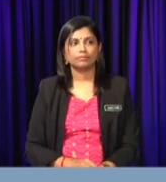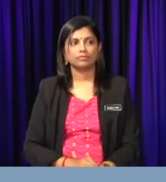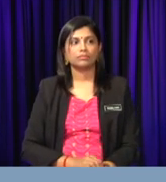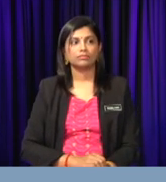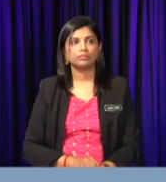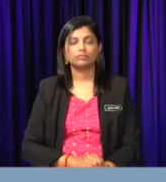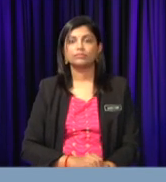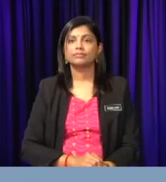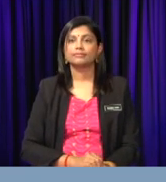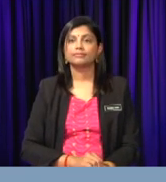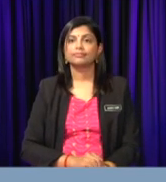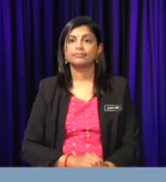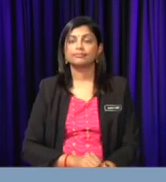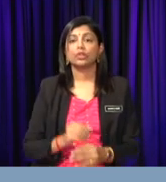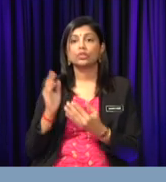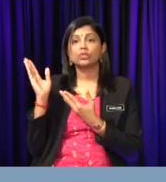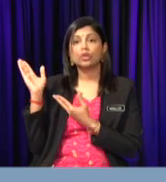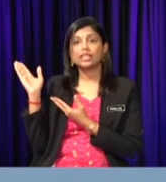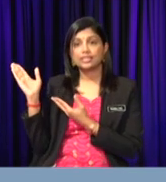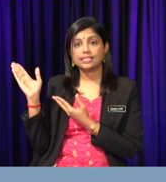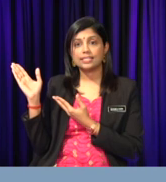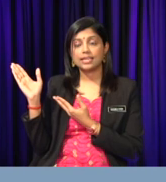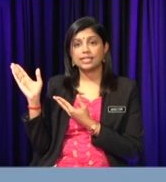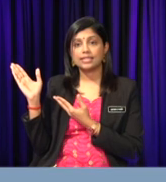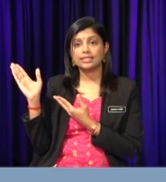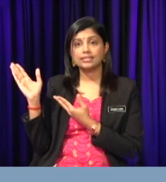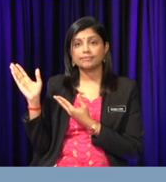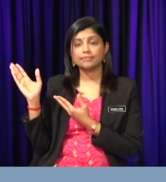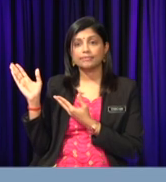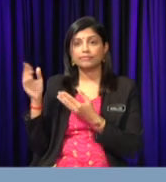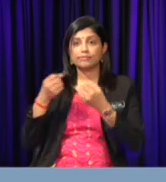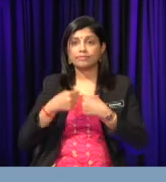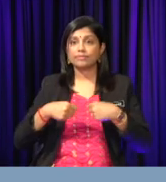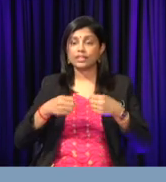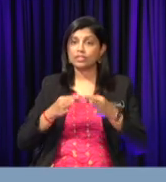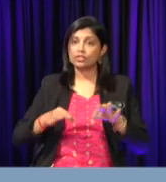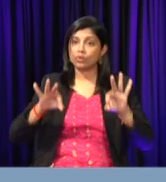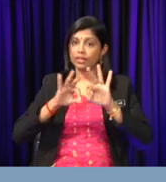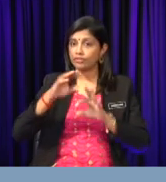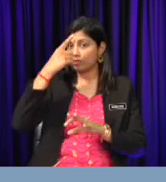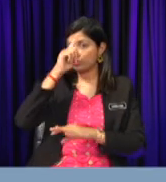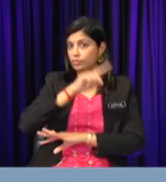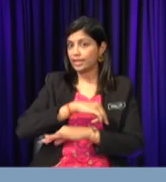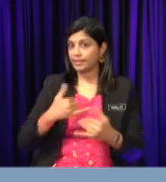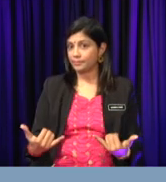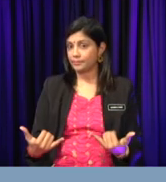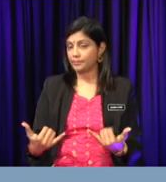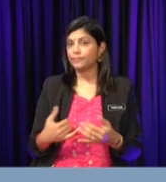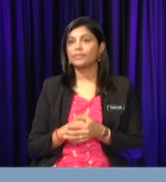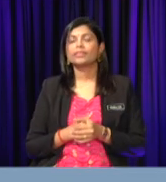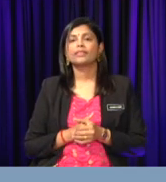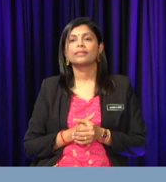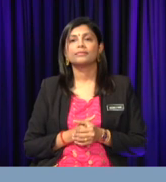at what our situation is going to be for today. Okay, candidates. Mm-hmm. Okay, we're going to start with